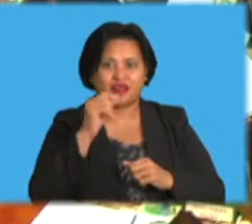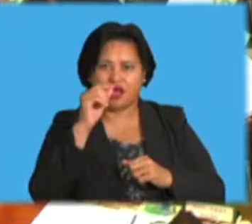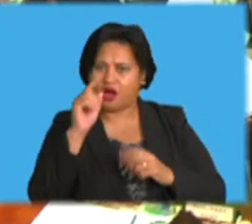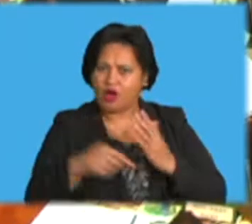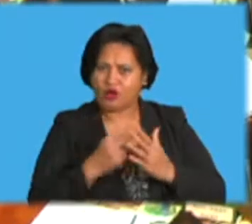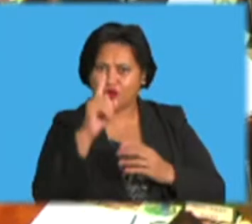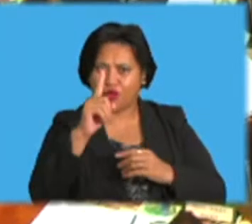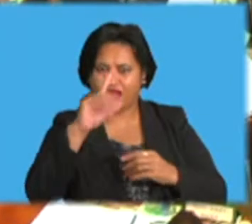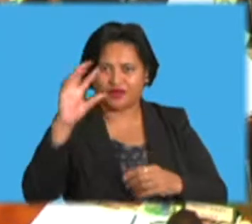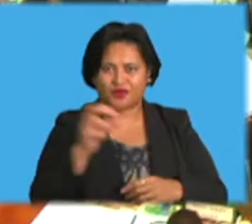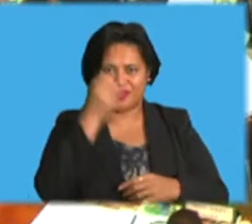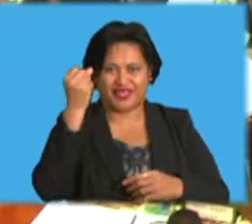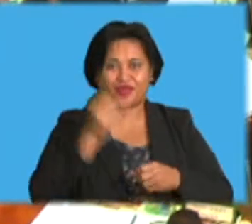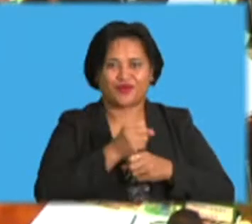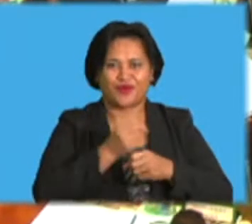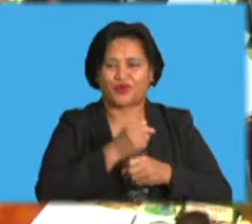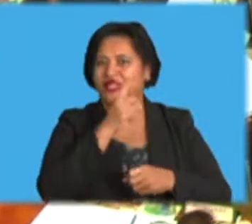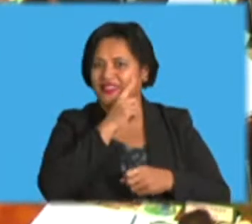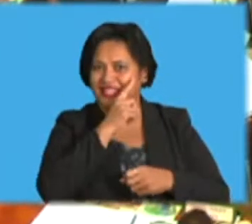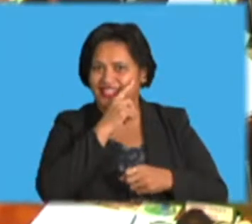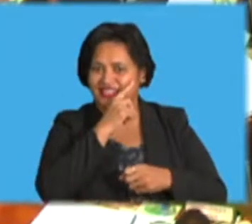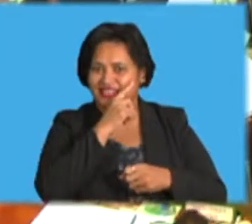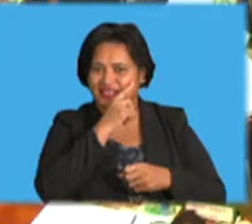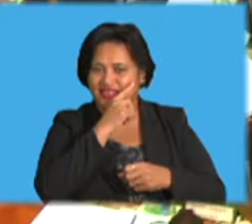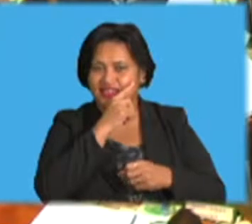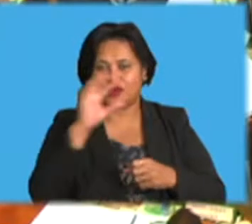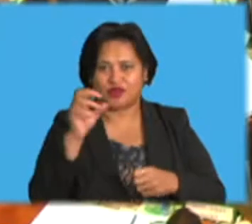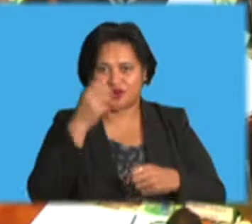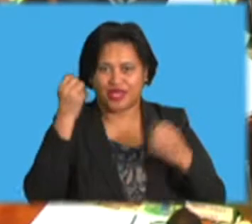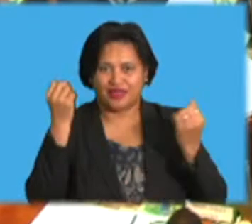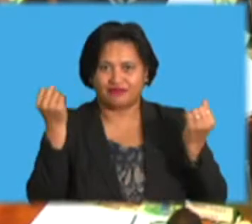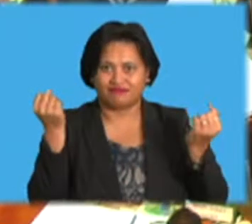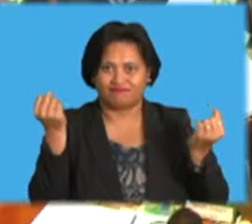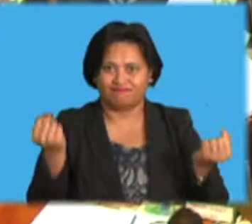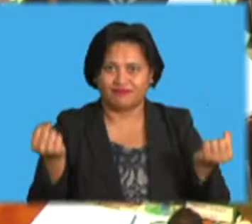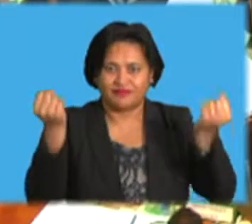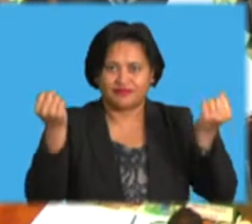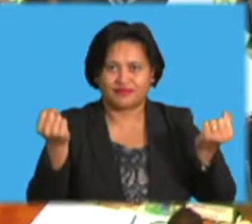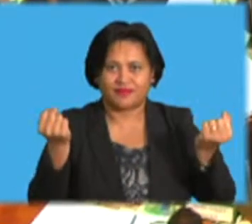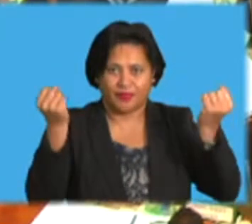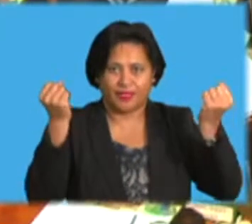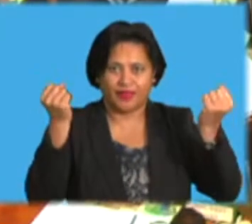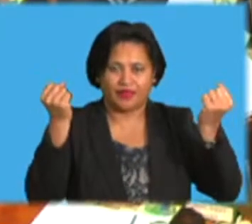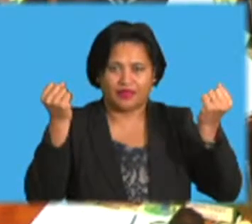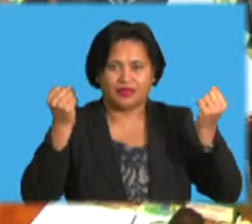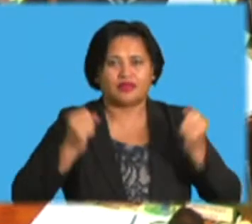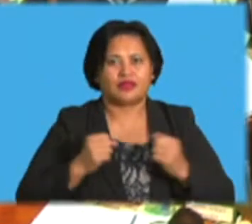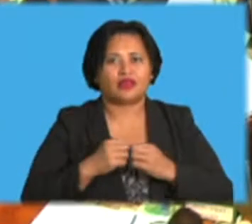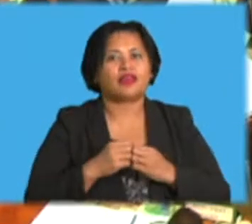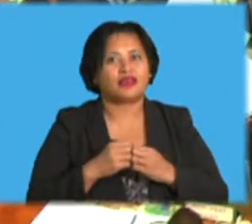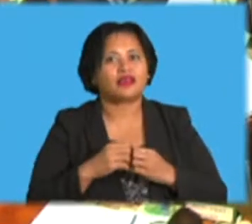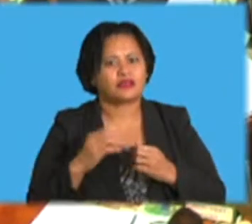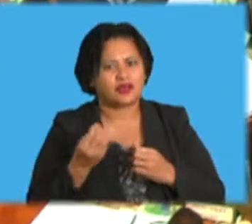Thank you, Madam Speaker. The Acting Prime Minister, the Leader of Opposition, Honourable Leader of Opposition, I must